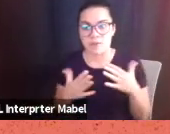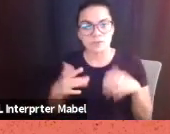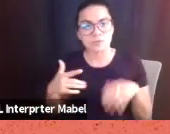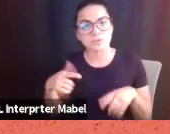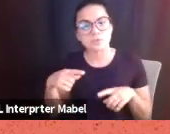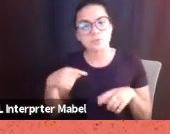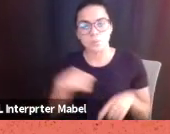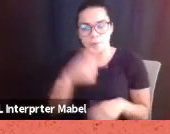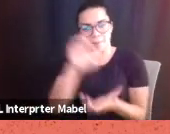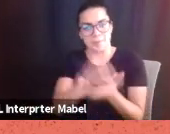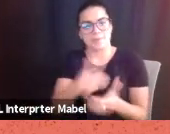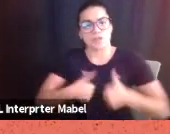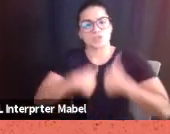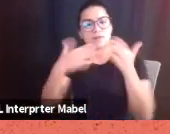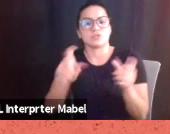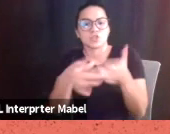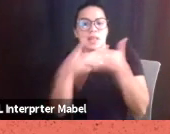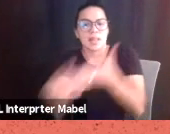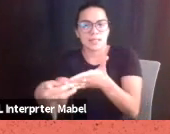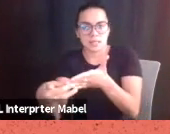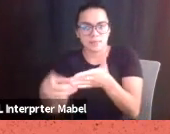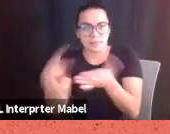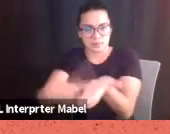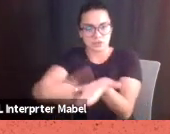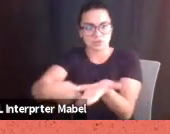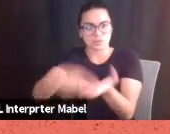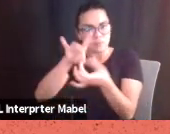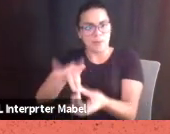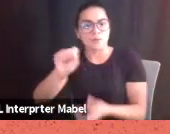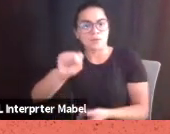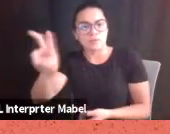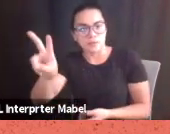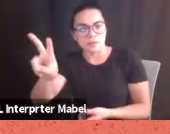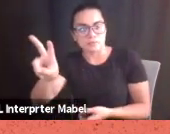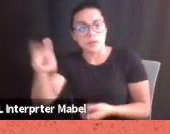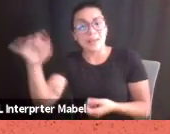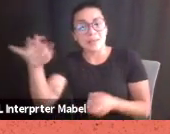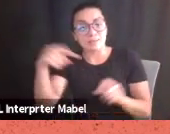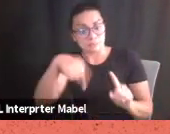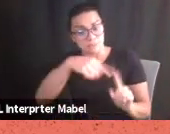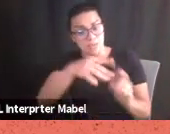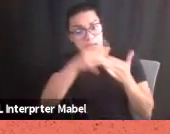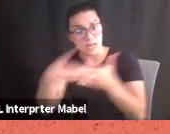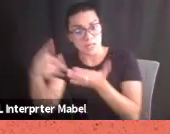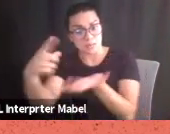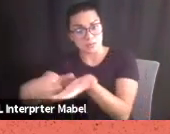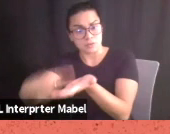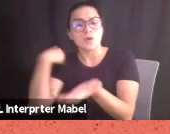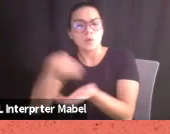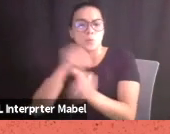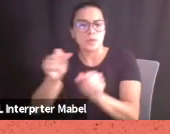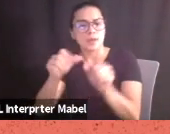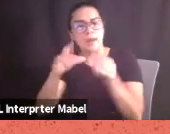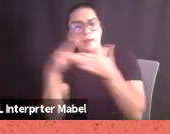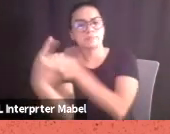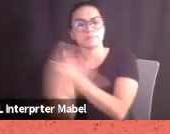sexual violence. Because if we can change the conversation, we can change mainstream consciousness. We are moving forward a vision of survivor justice